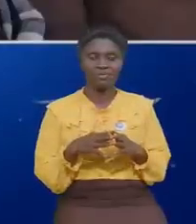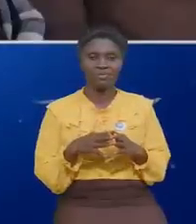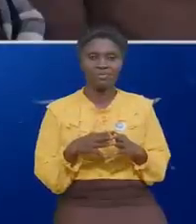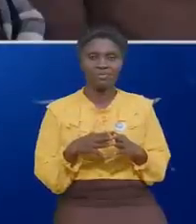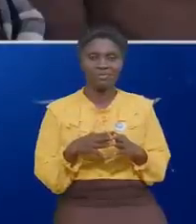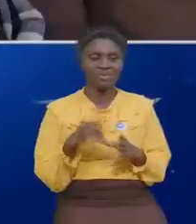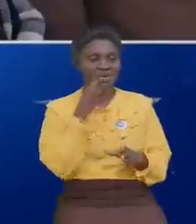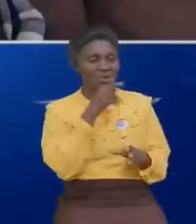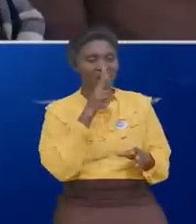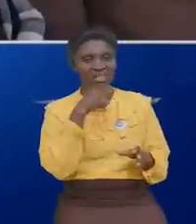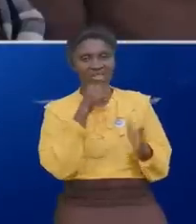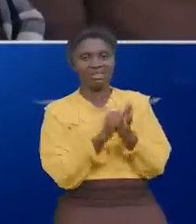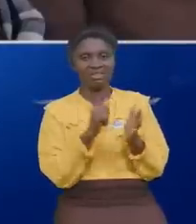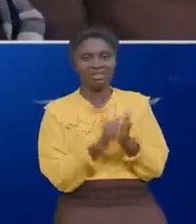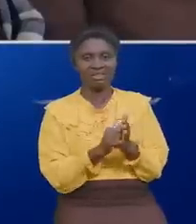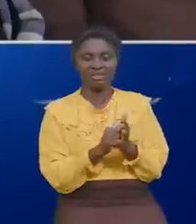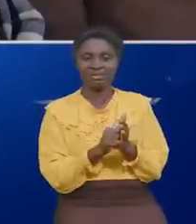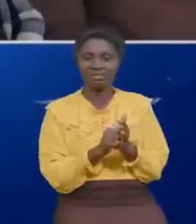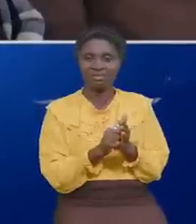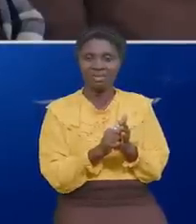saying those rituals are enough for them.